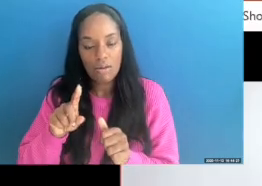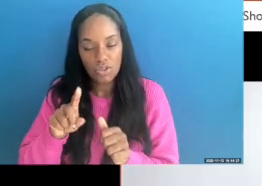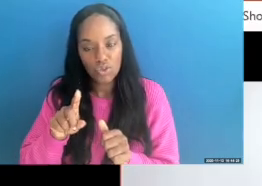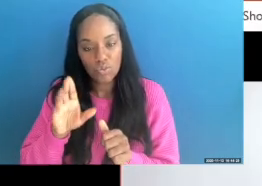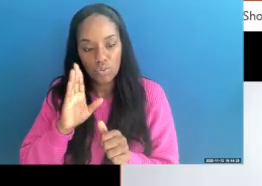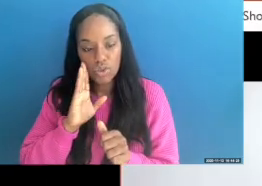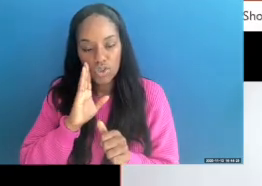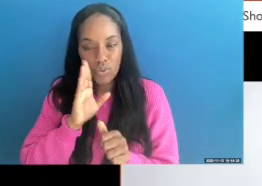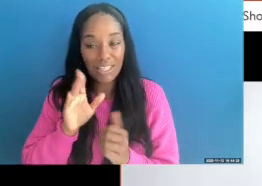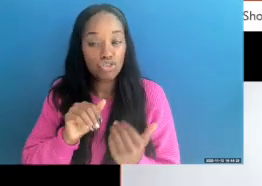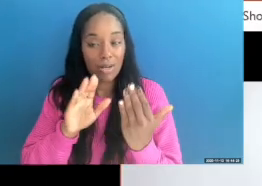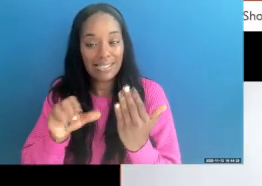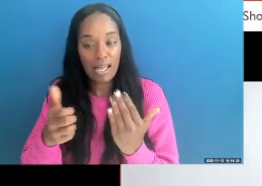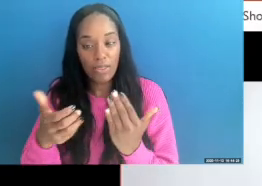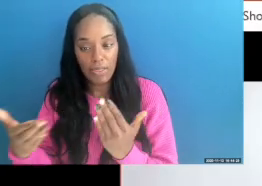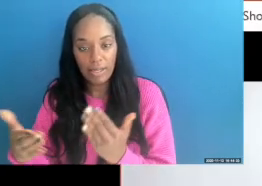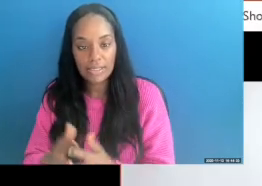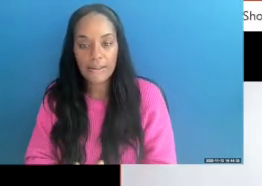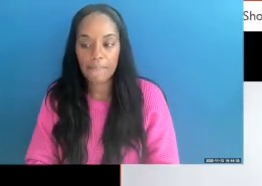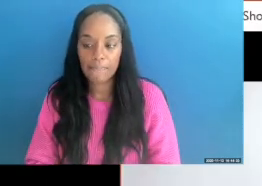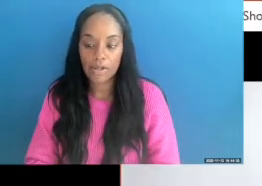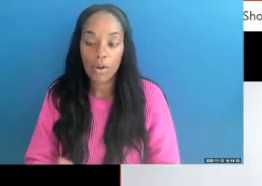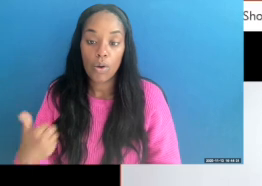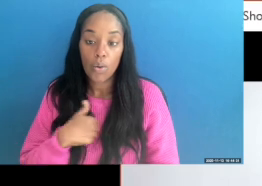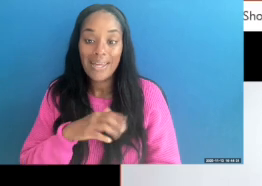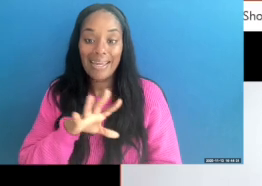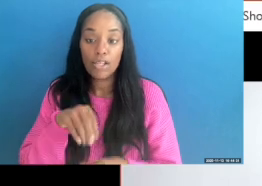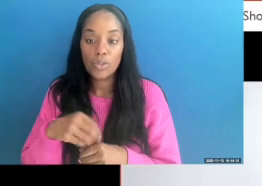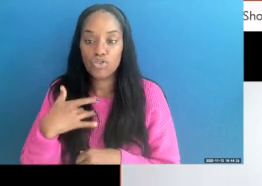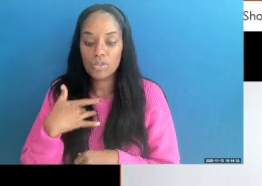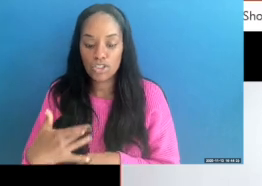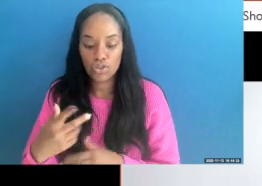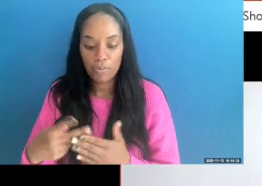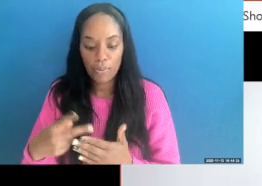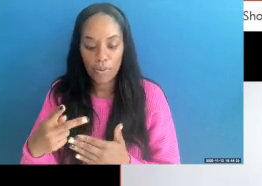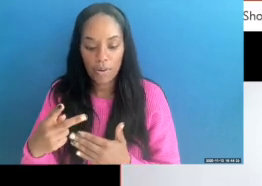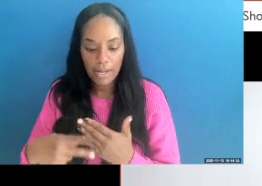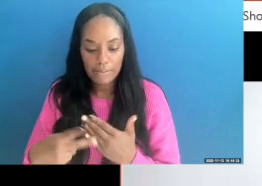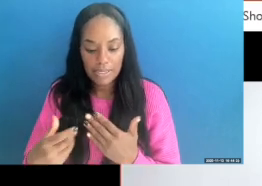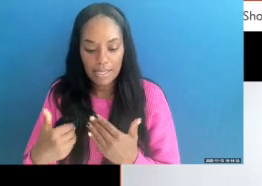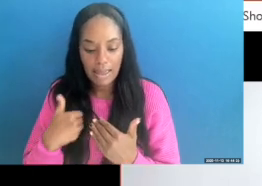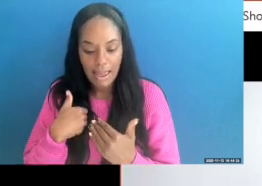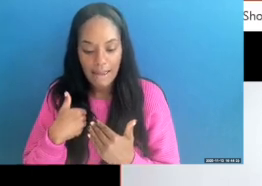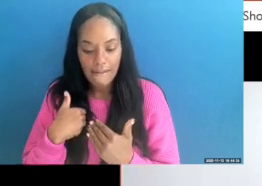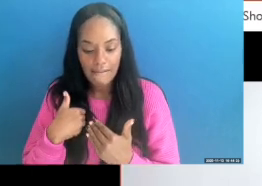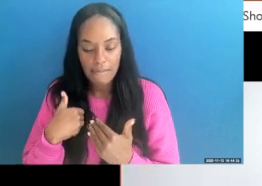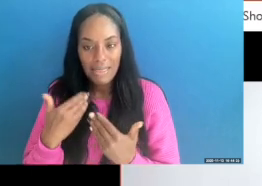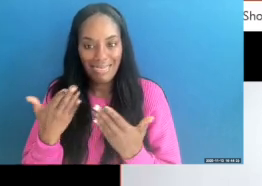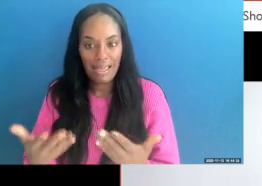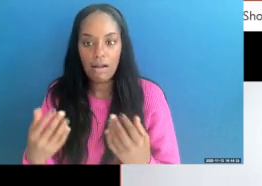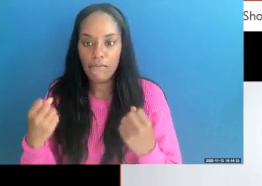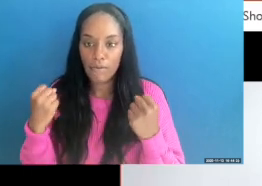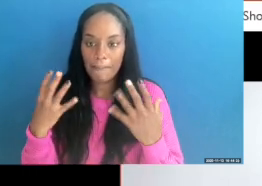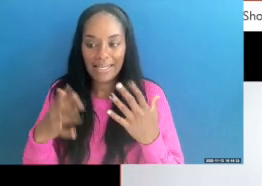follow-up questions that will get at those other things. What we did include, though, was just the traditional